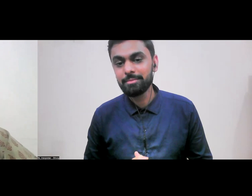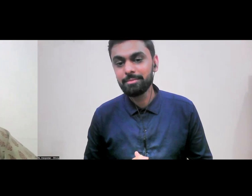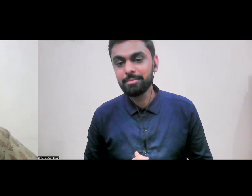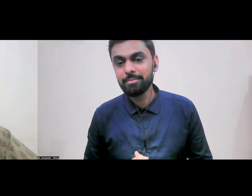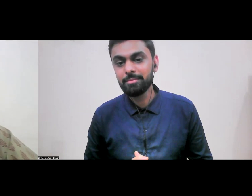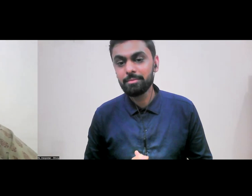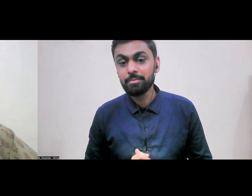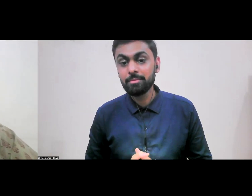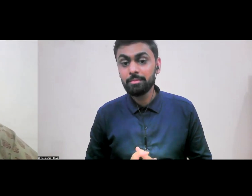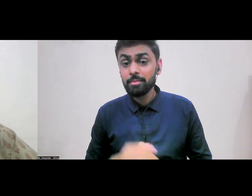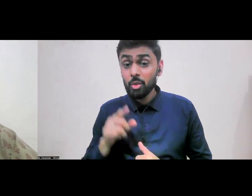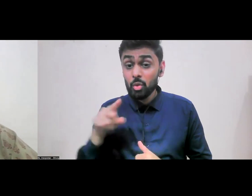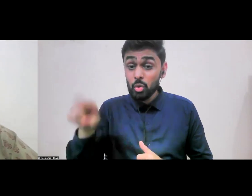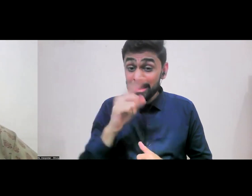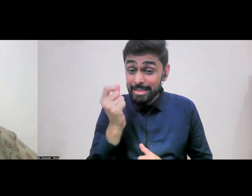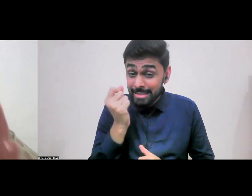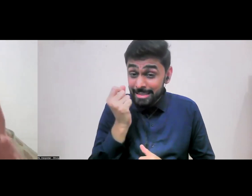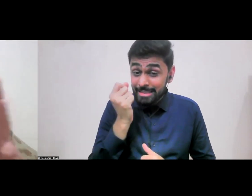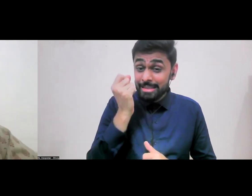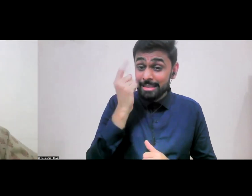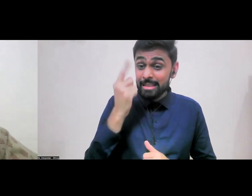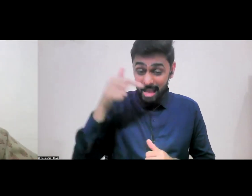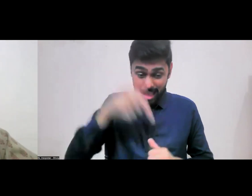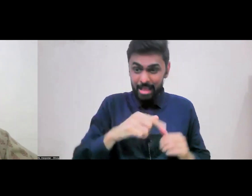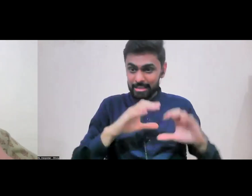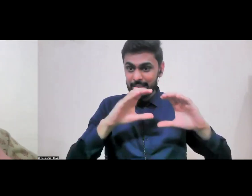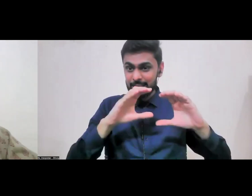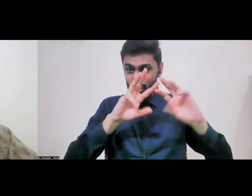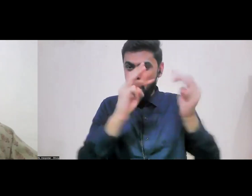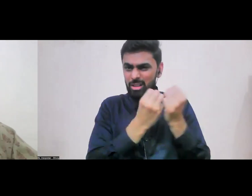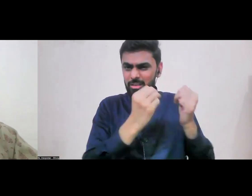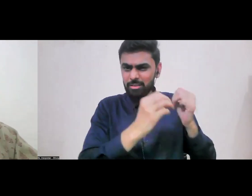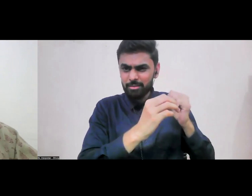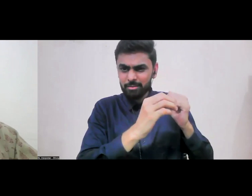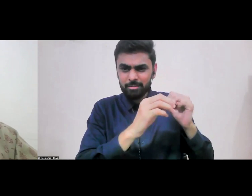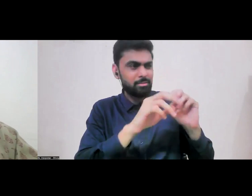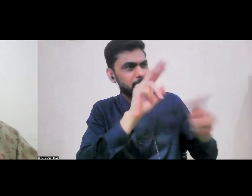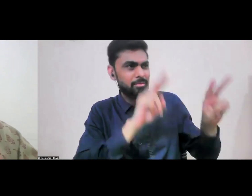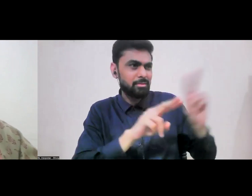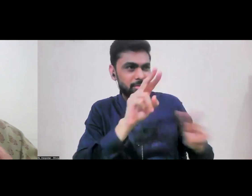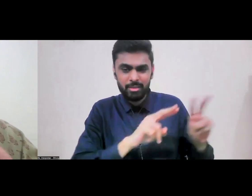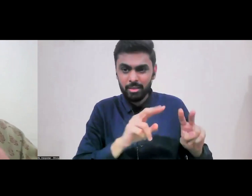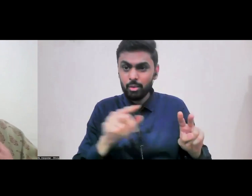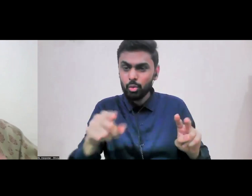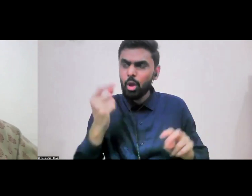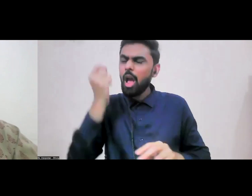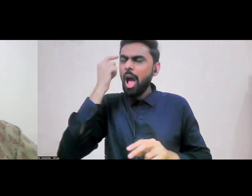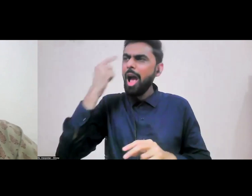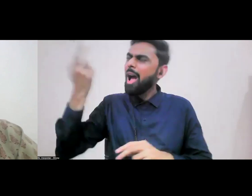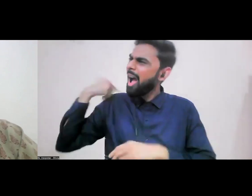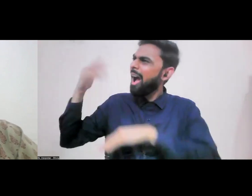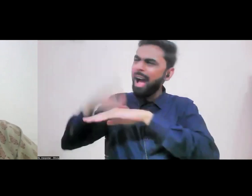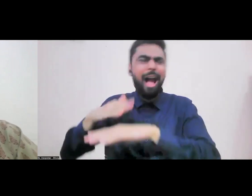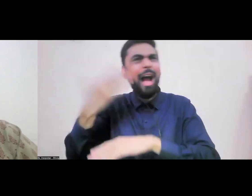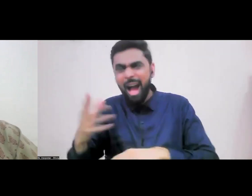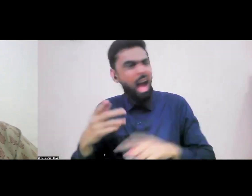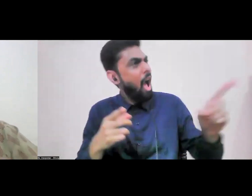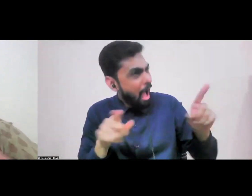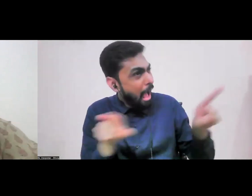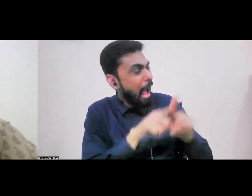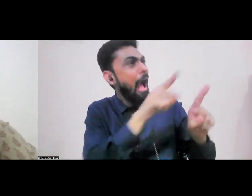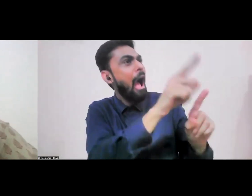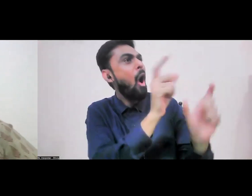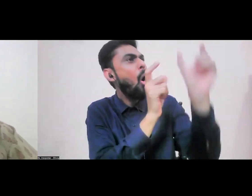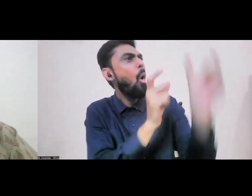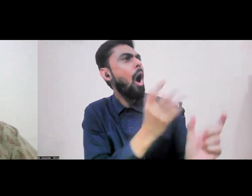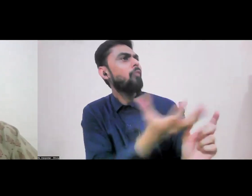Are you getting the language to explain what you've done? This is very important. You may have been doing things, but are you getting the language to explain what you've done? And there